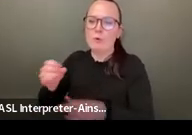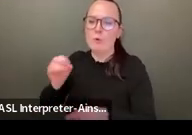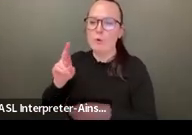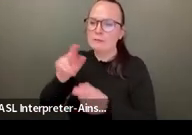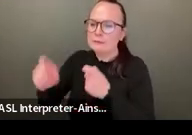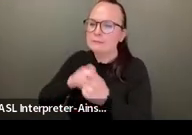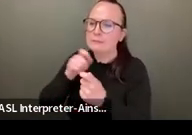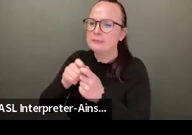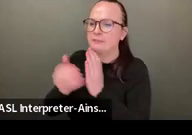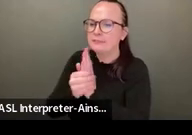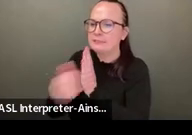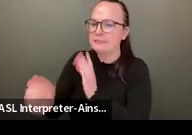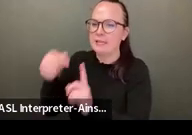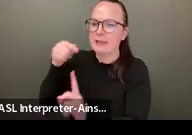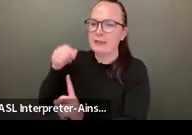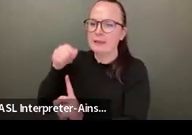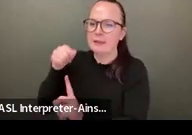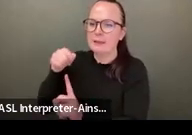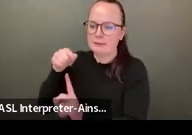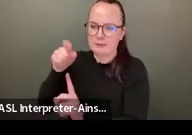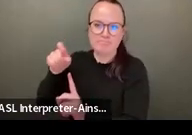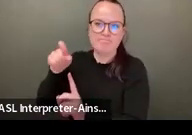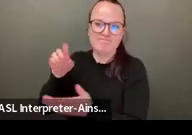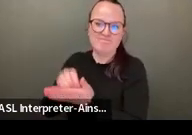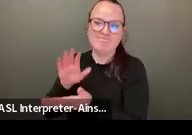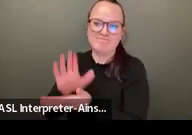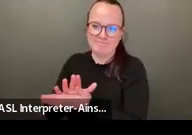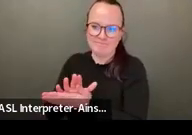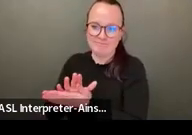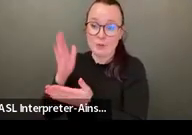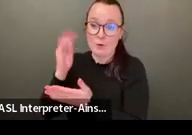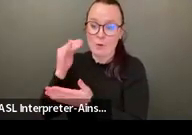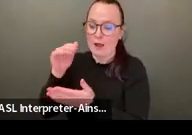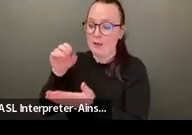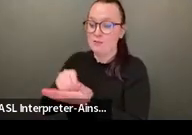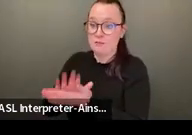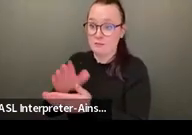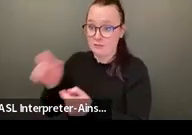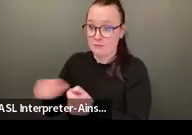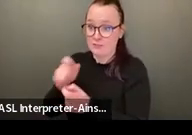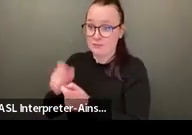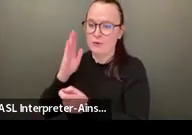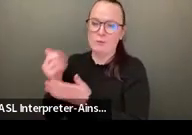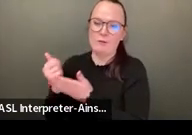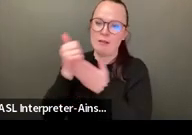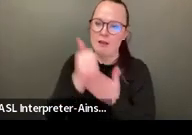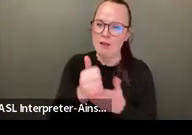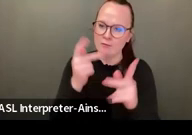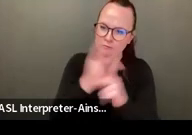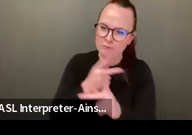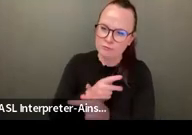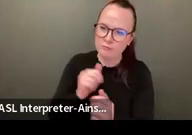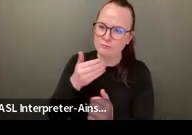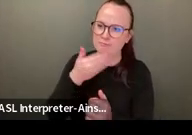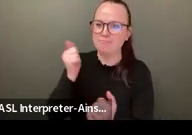that you're teaching in order to help them with that deficit in reading.